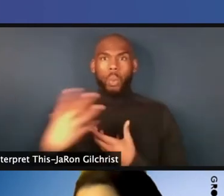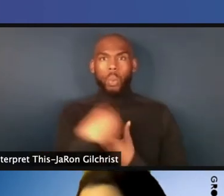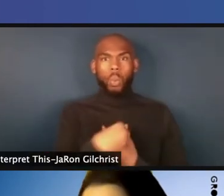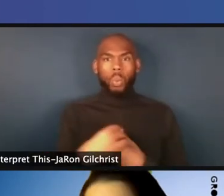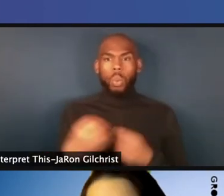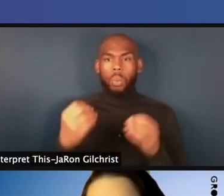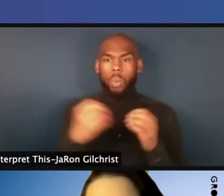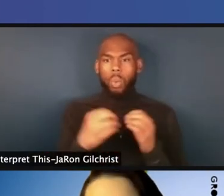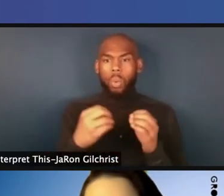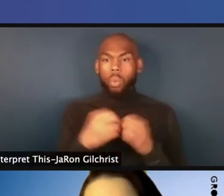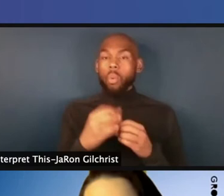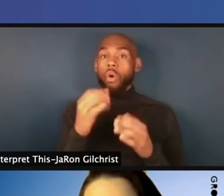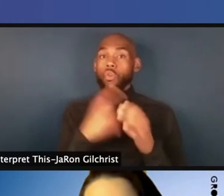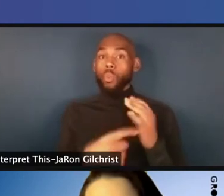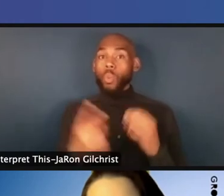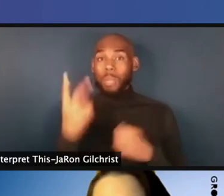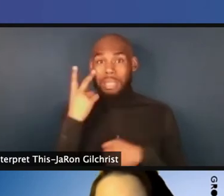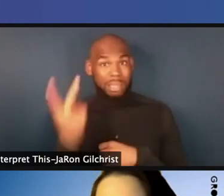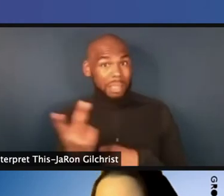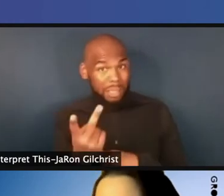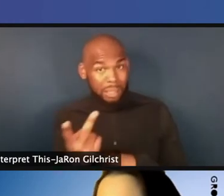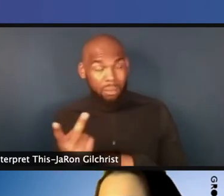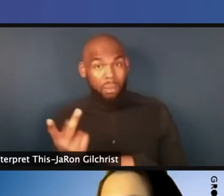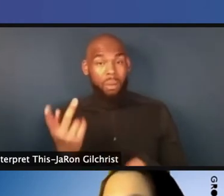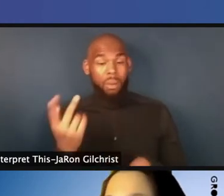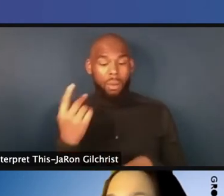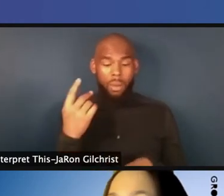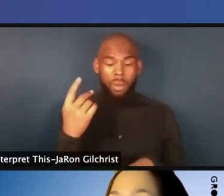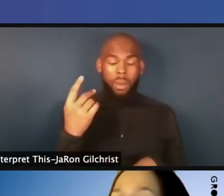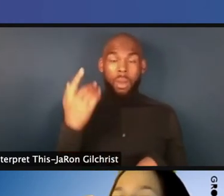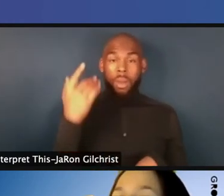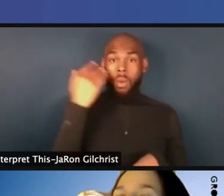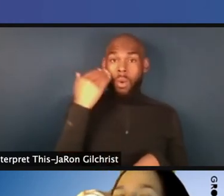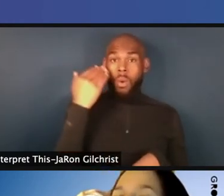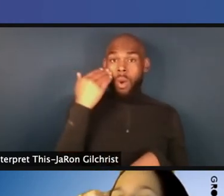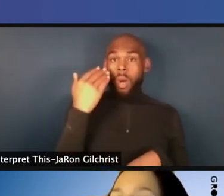you know, more of what we're seeing in terms of you know,